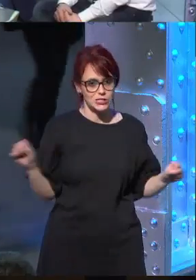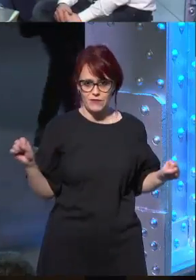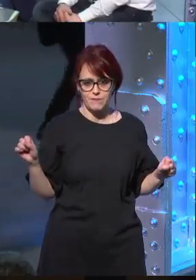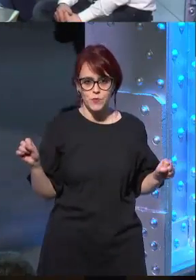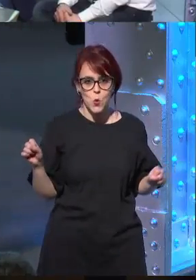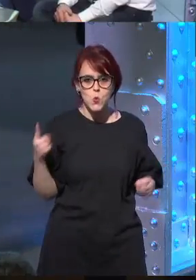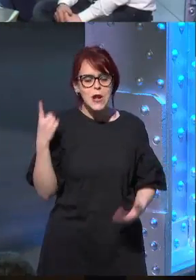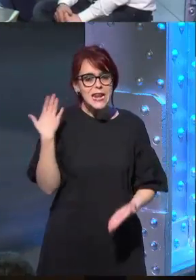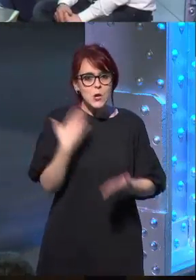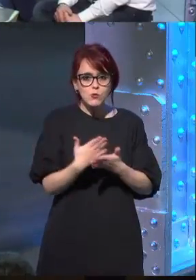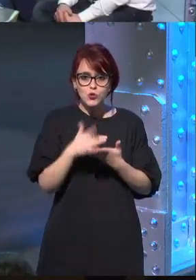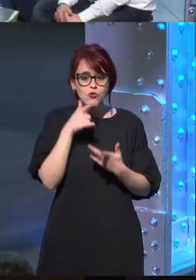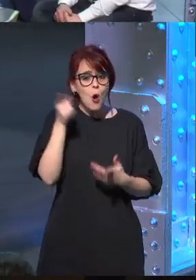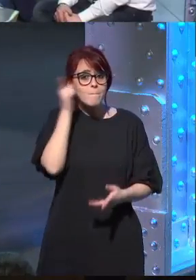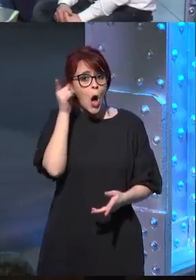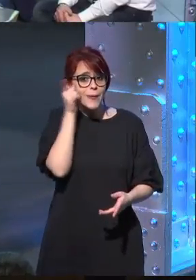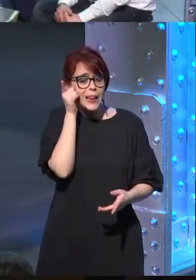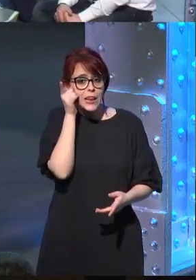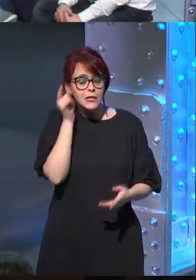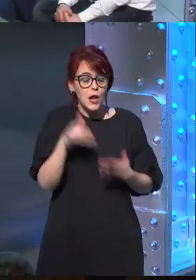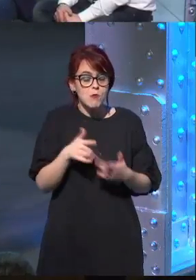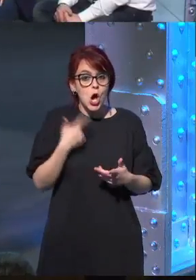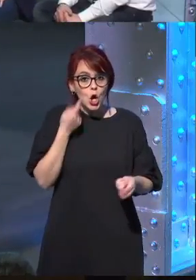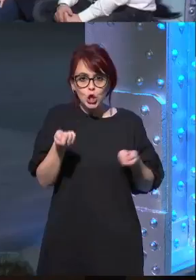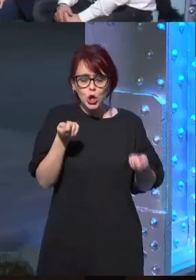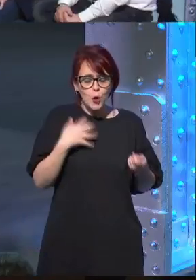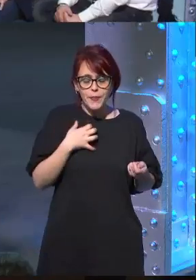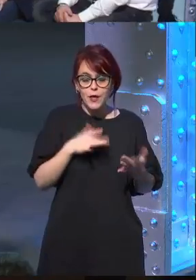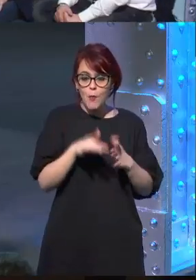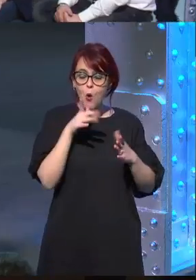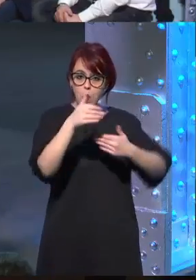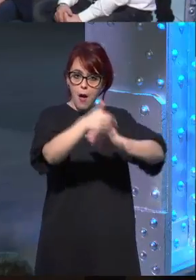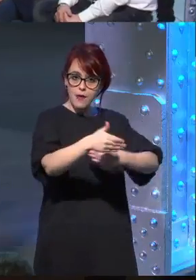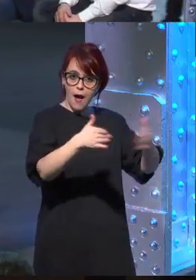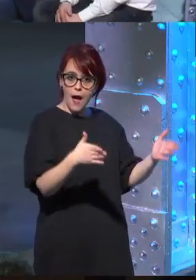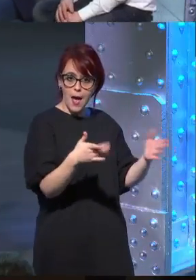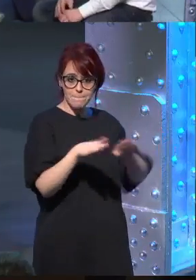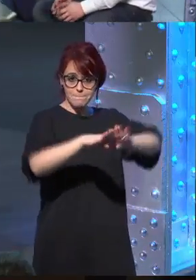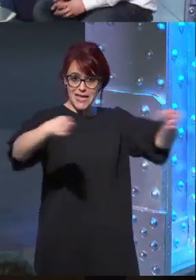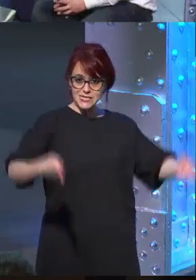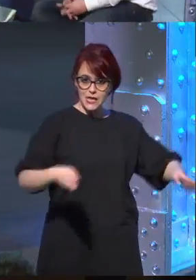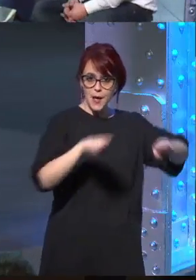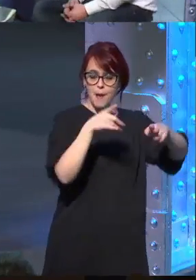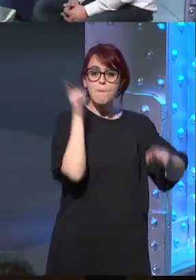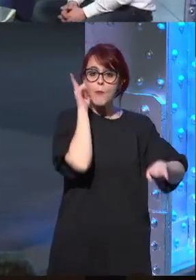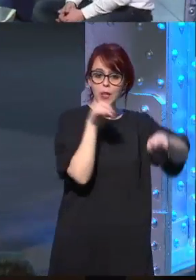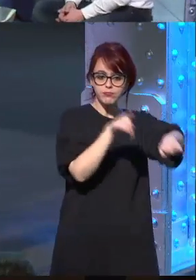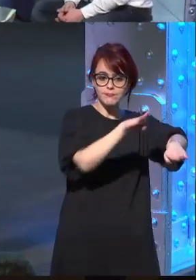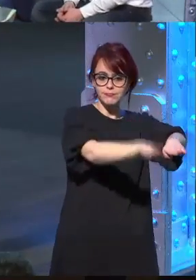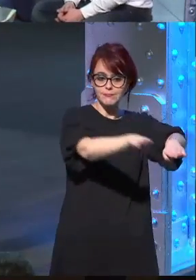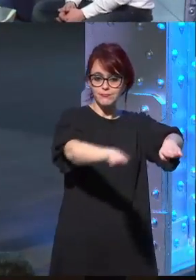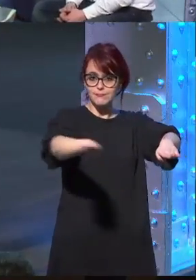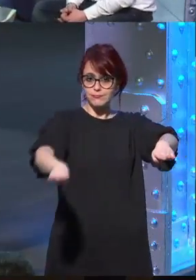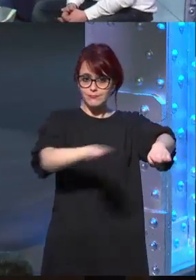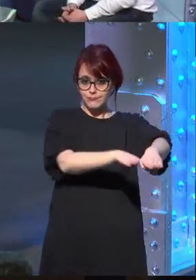is that they cannot be 5 minutes away from their mobile phones. In one classroom, I started taking the mobiles of